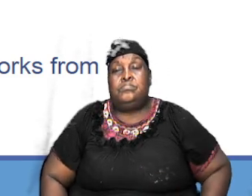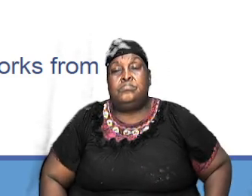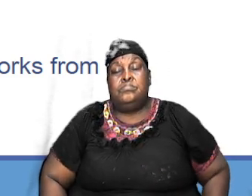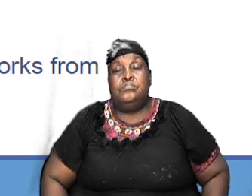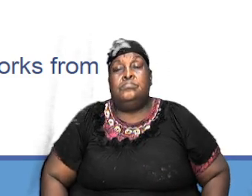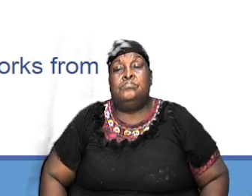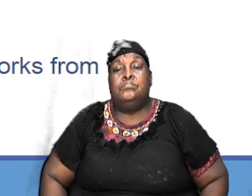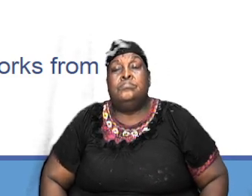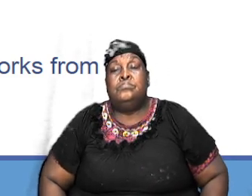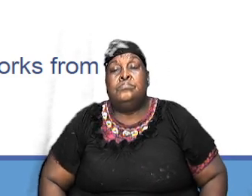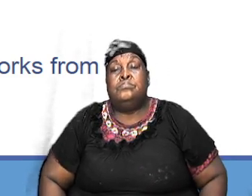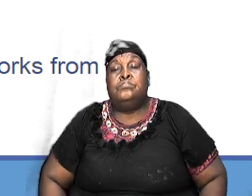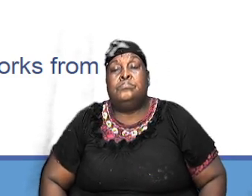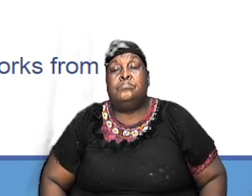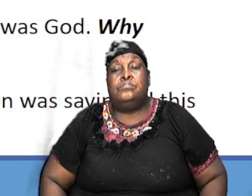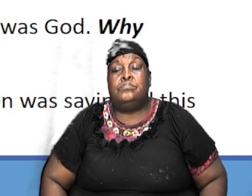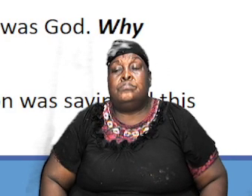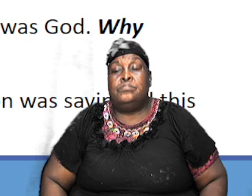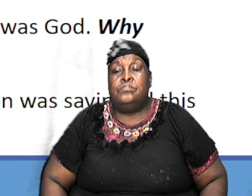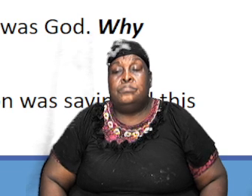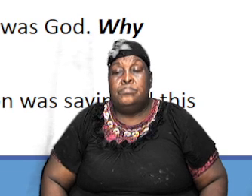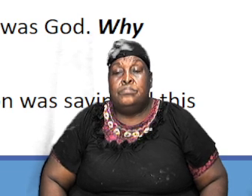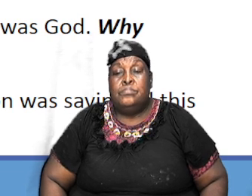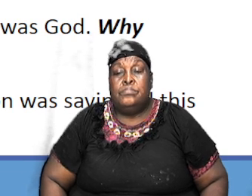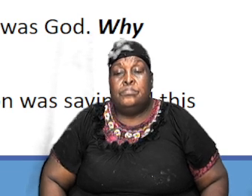Okay, the next slide, please.